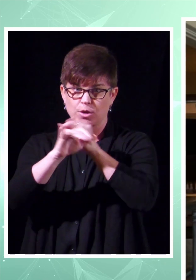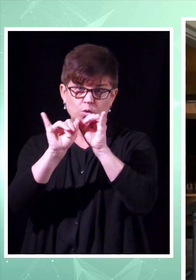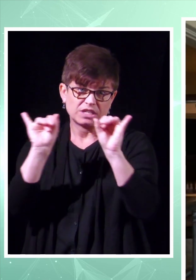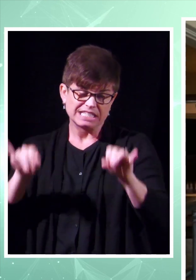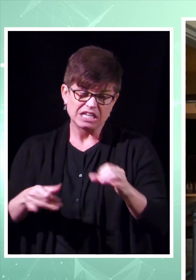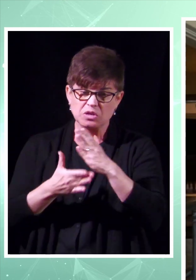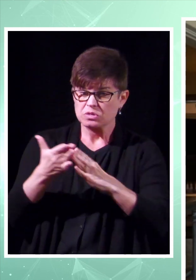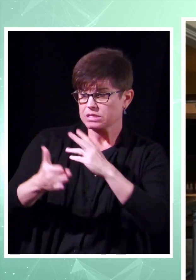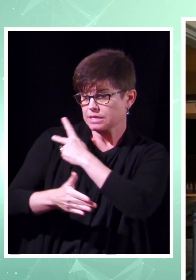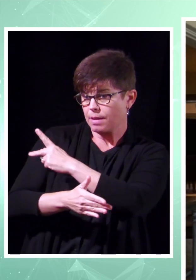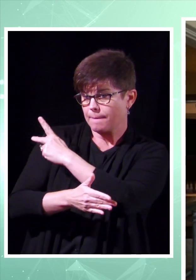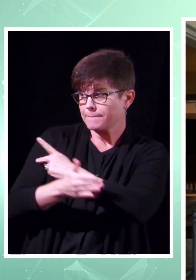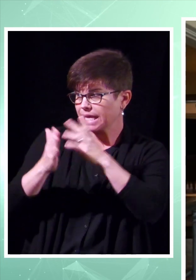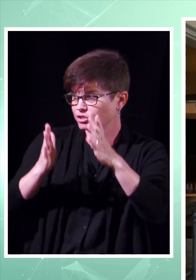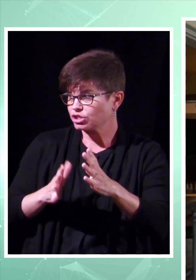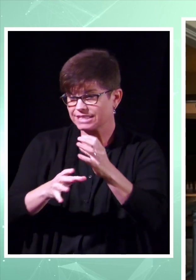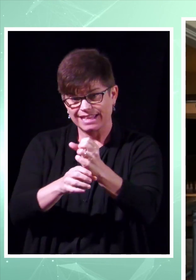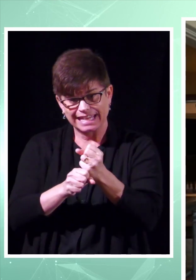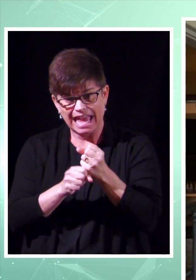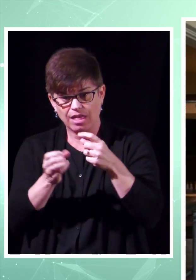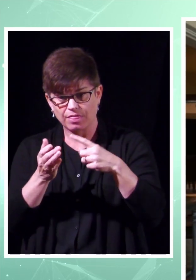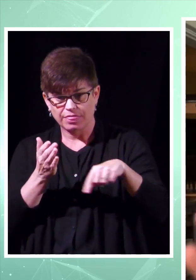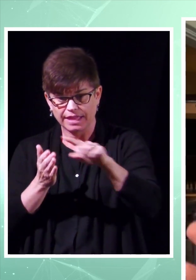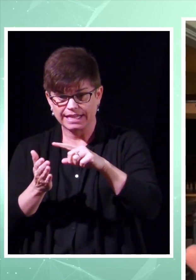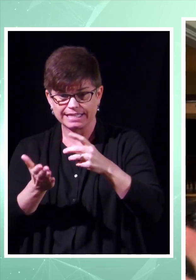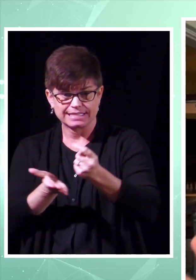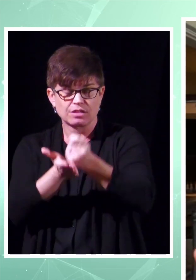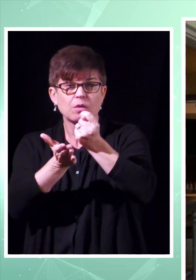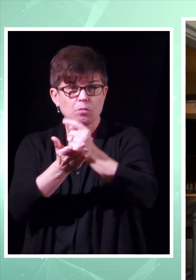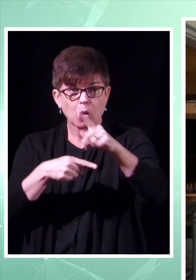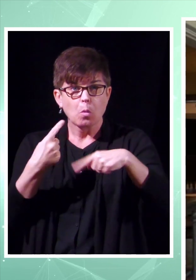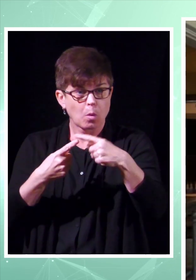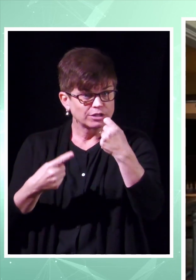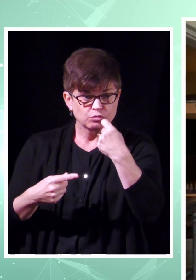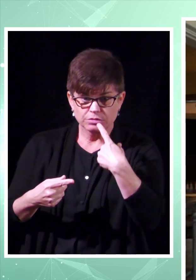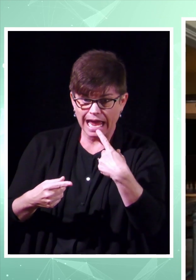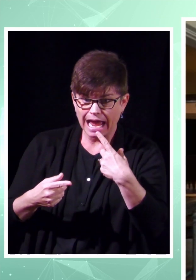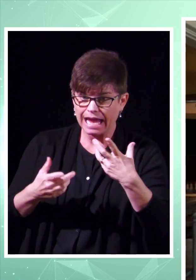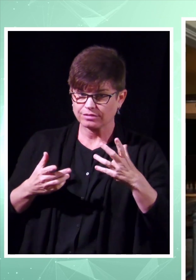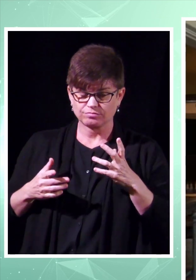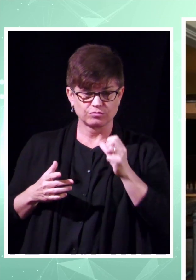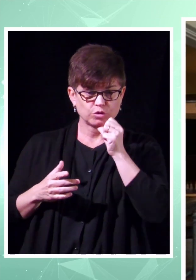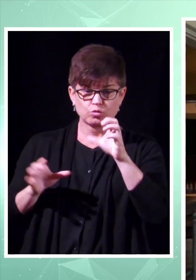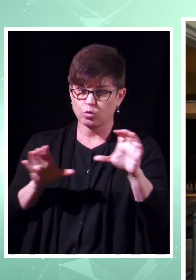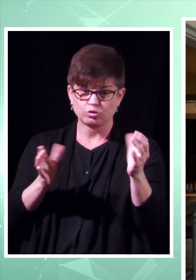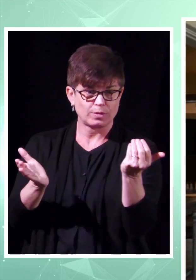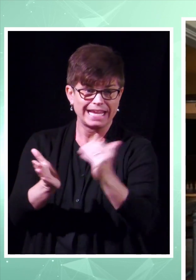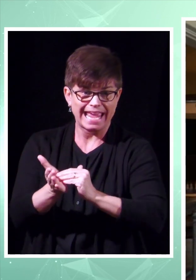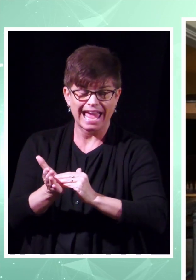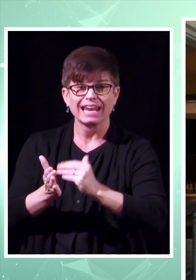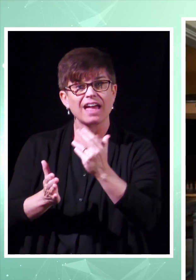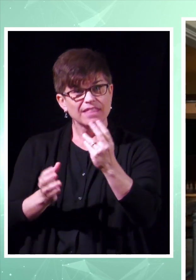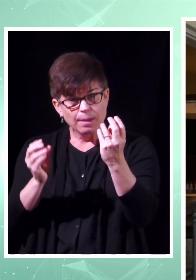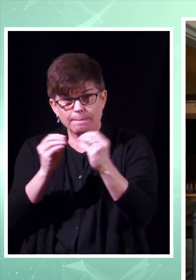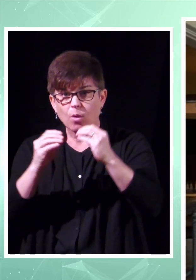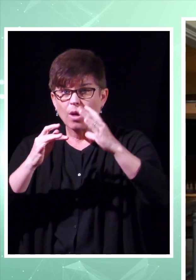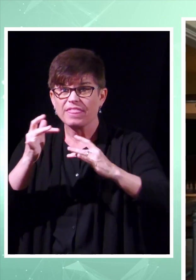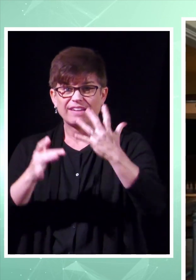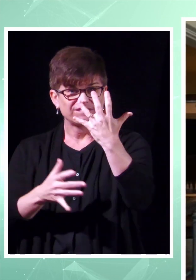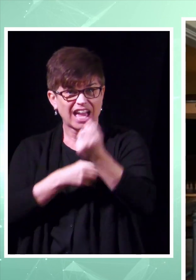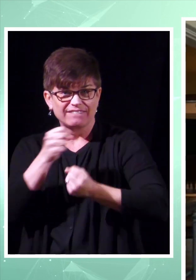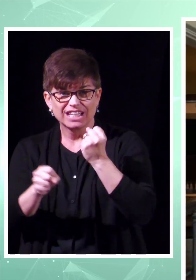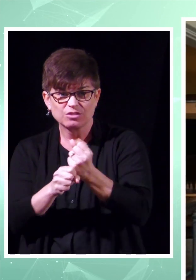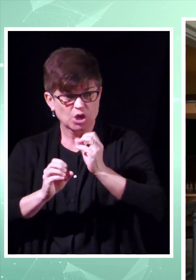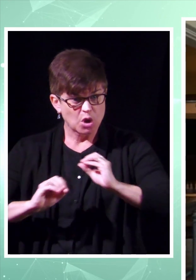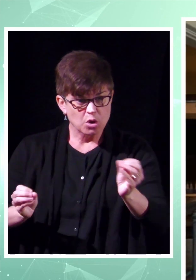patients that have received these therapies, and once you take them, you don't retake them, and they've gone out more than 5 years, and they haven't had